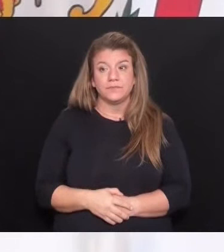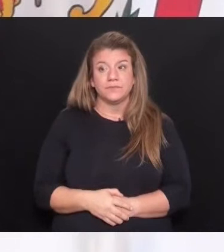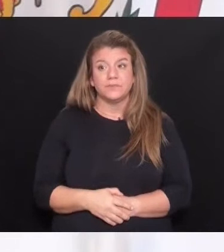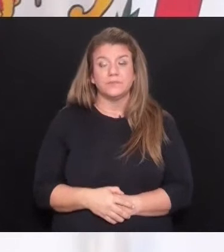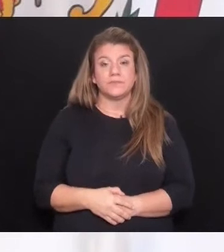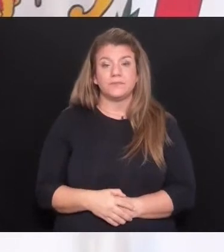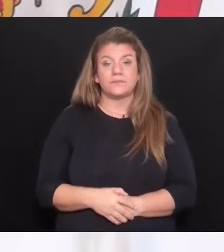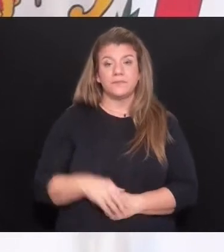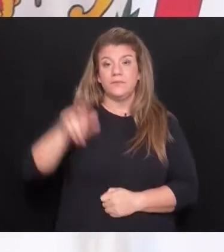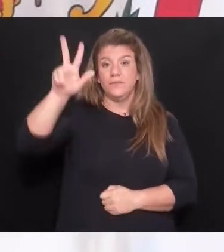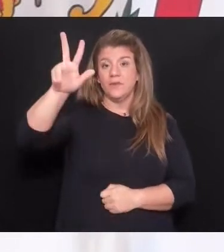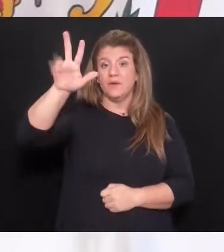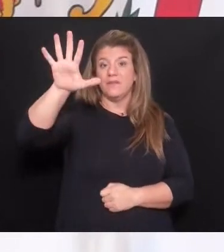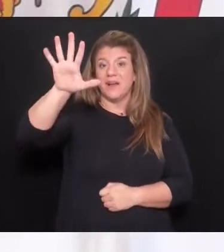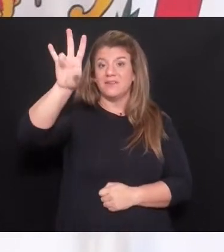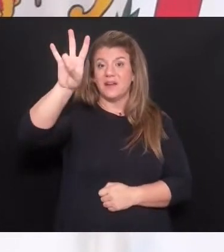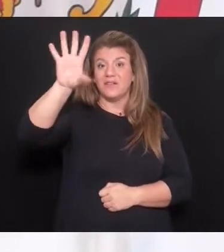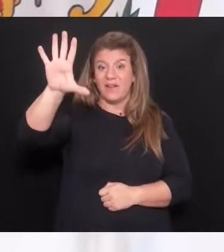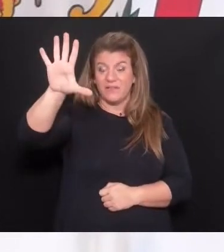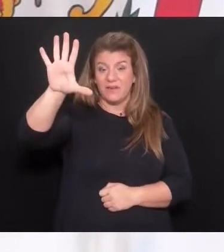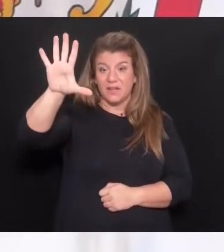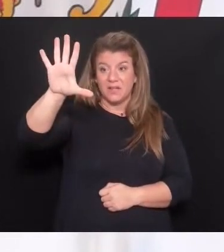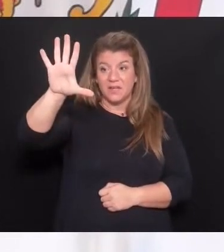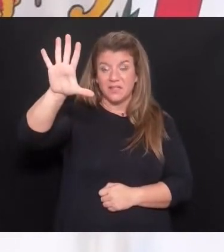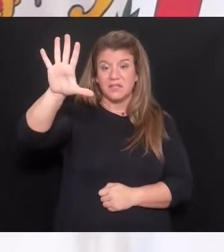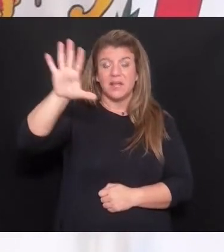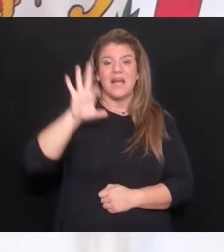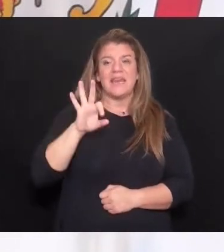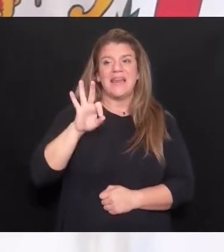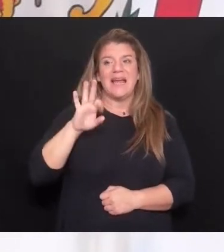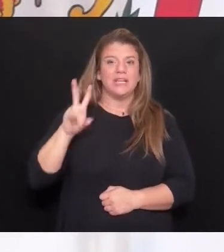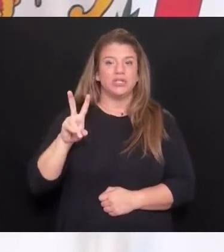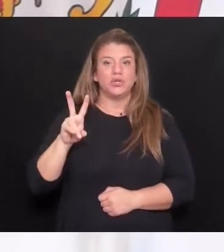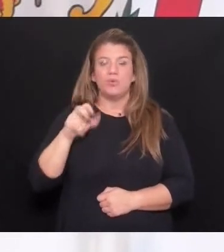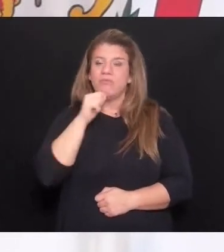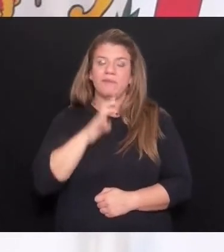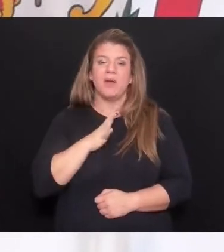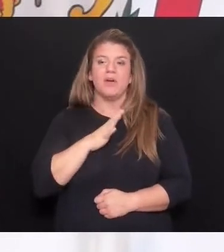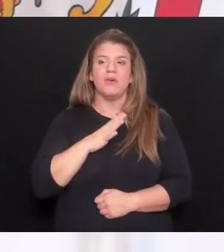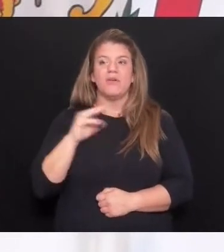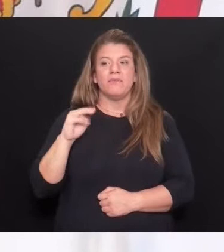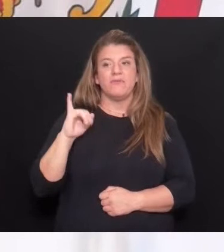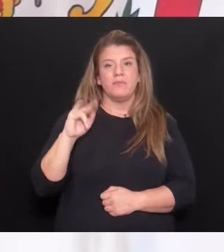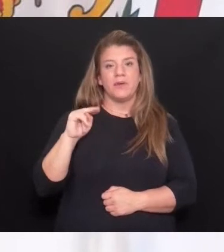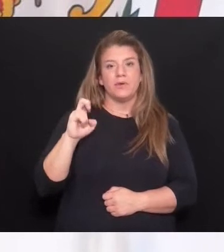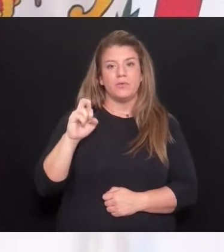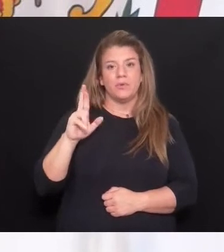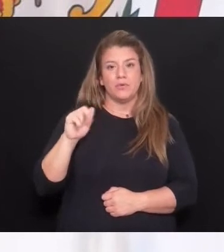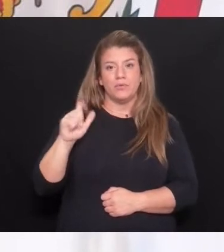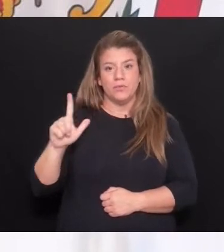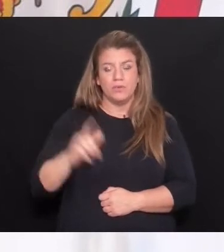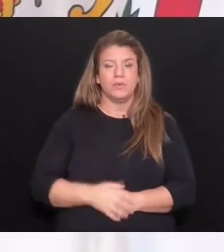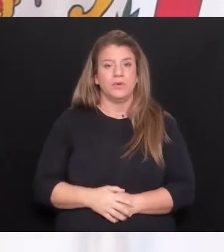The 3,575th death, a 92-year-old female from Mineral County. The